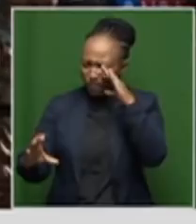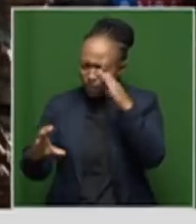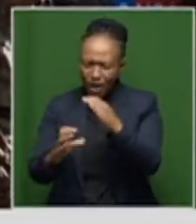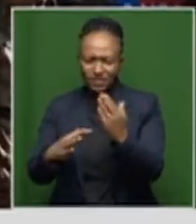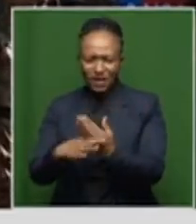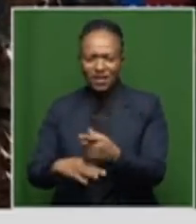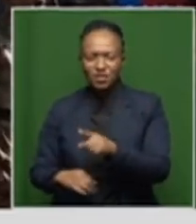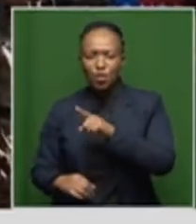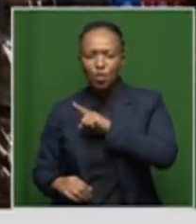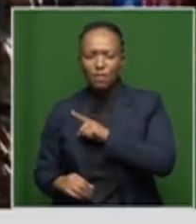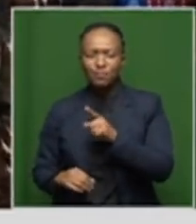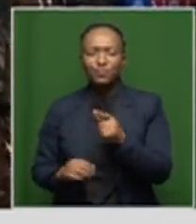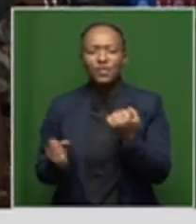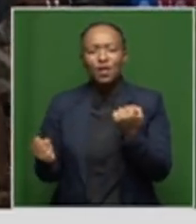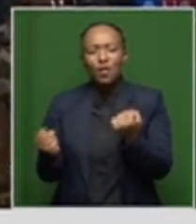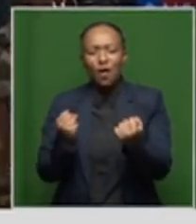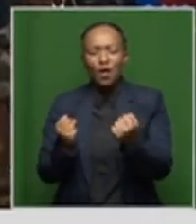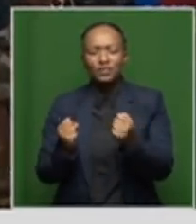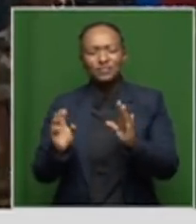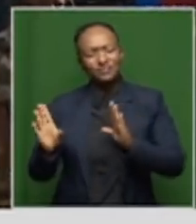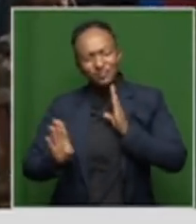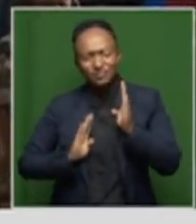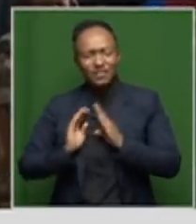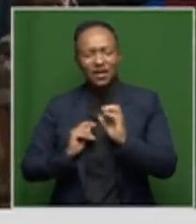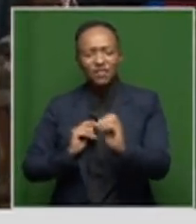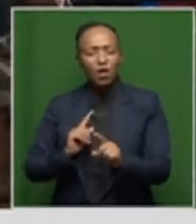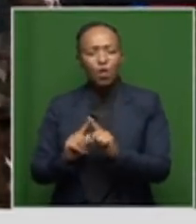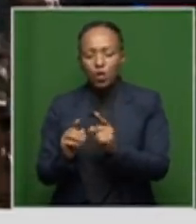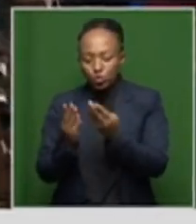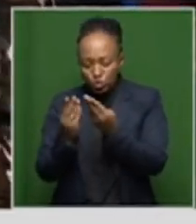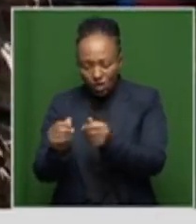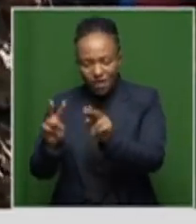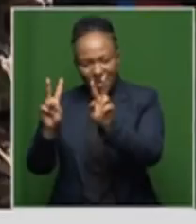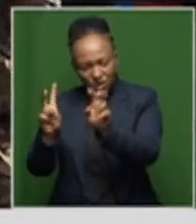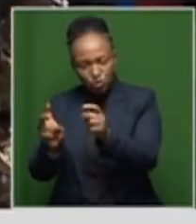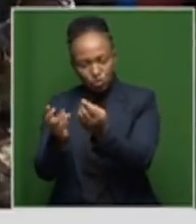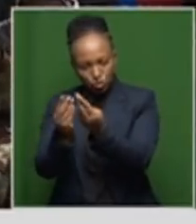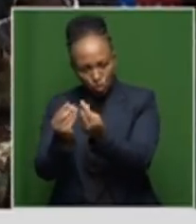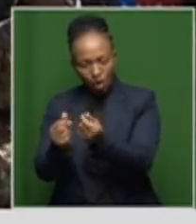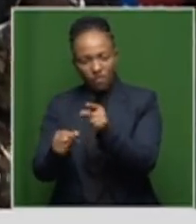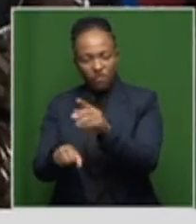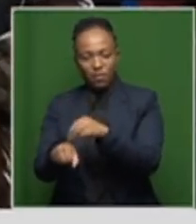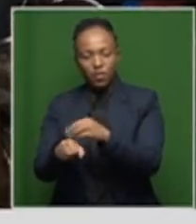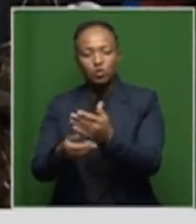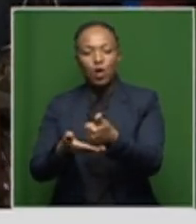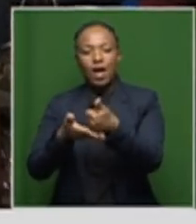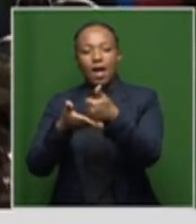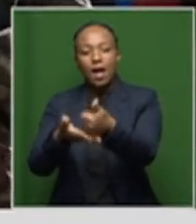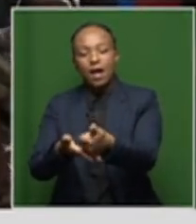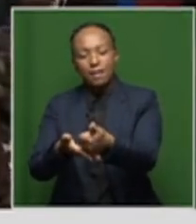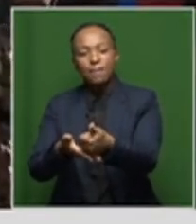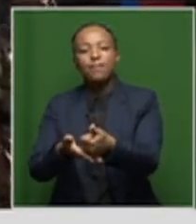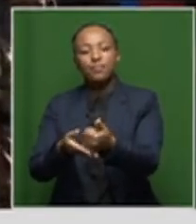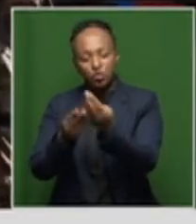even the court's frustration, is that the issues that the people were dealing with are not issues that are addressing and are going to help us get as soon as